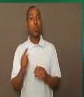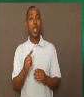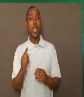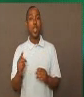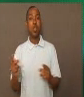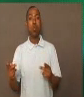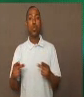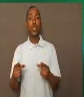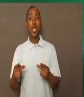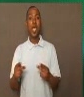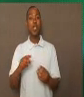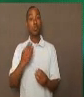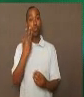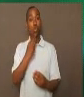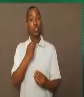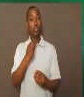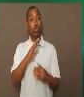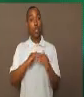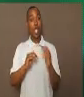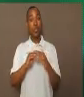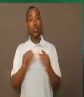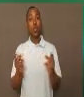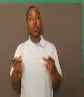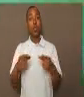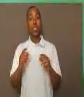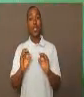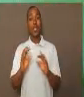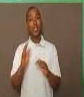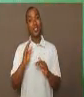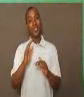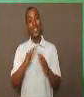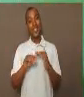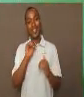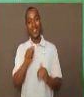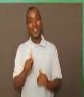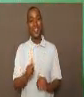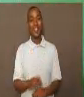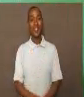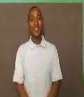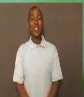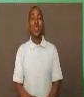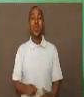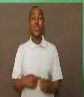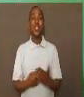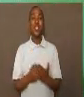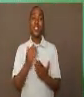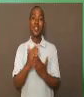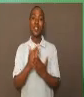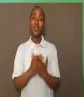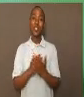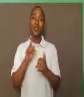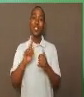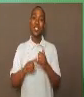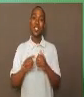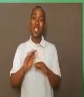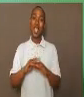to climate or available land. At the end of this lesson, take part